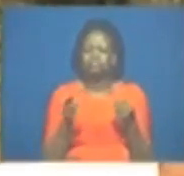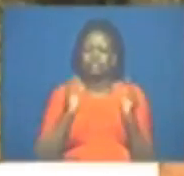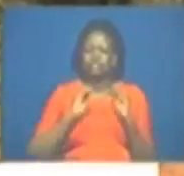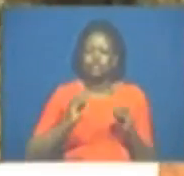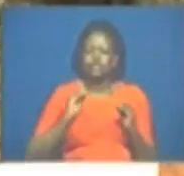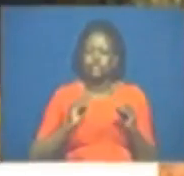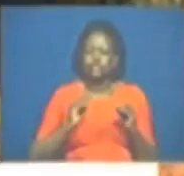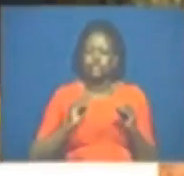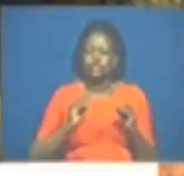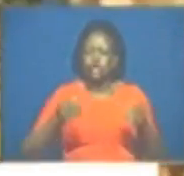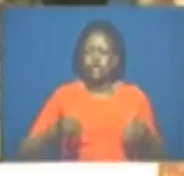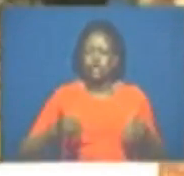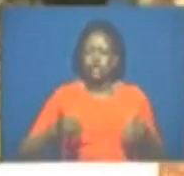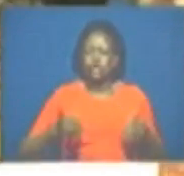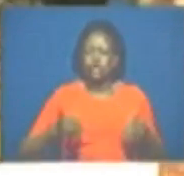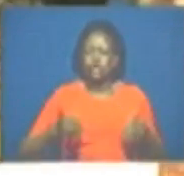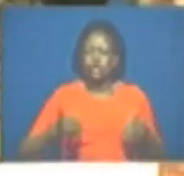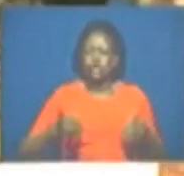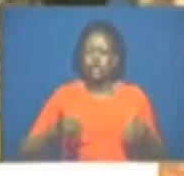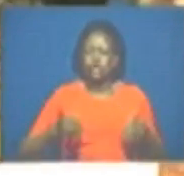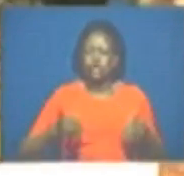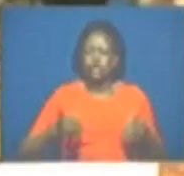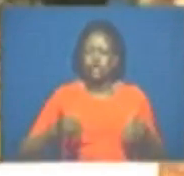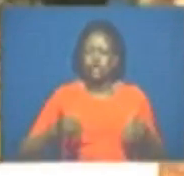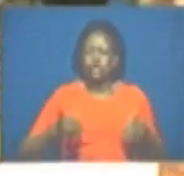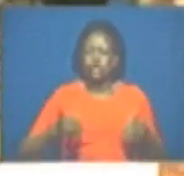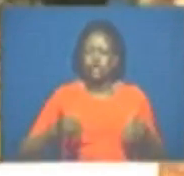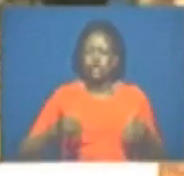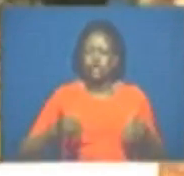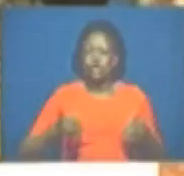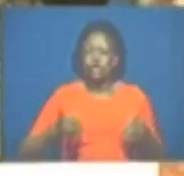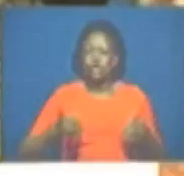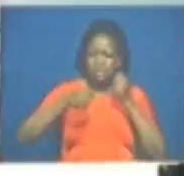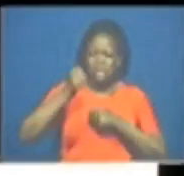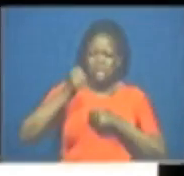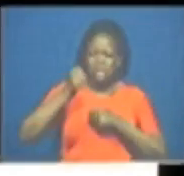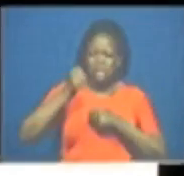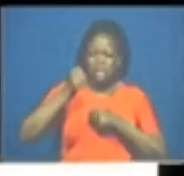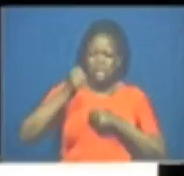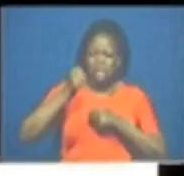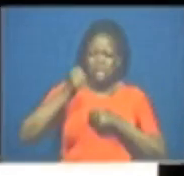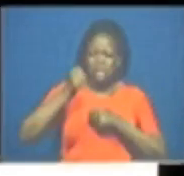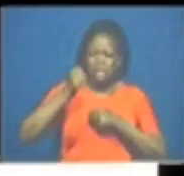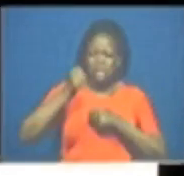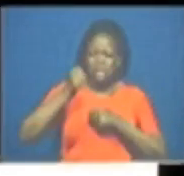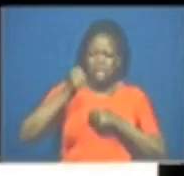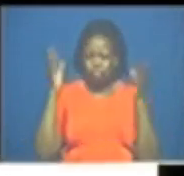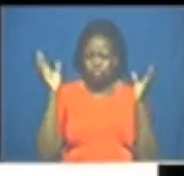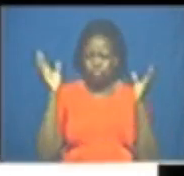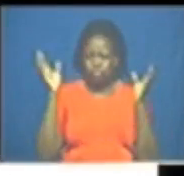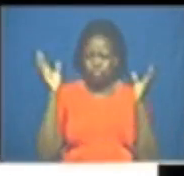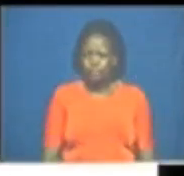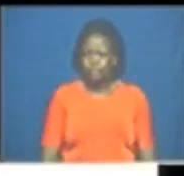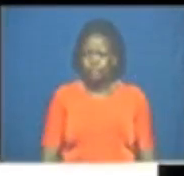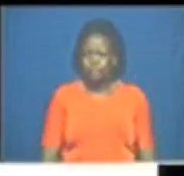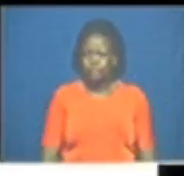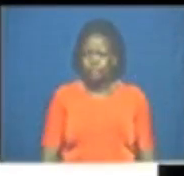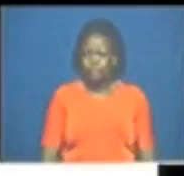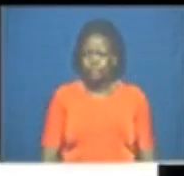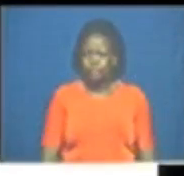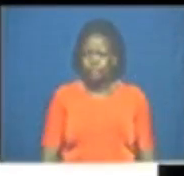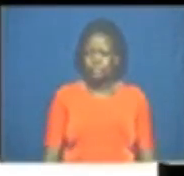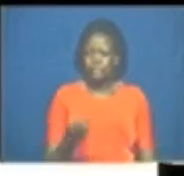area and coordinating terrorism activities for Al-Shabaab terror group. According to the police, the